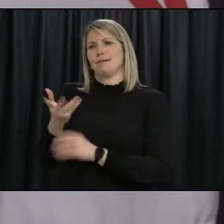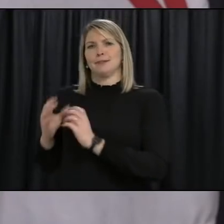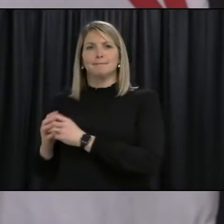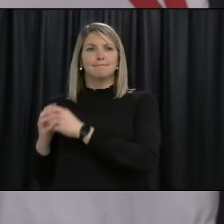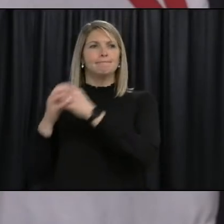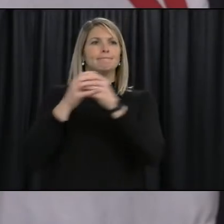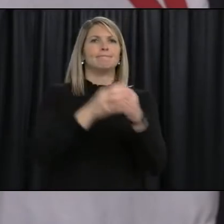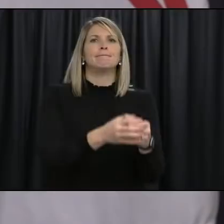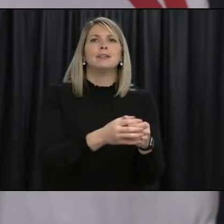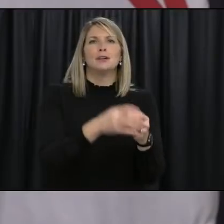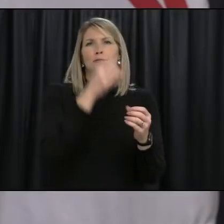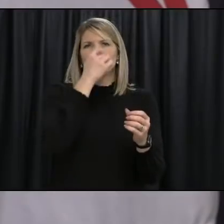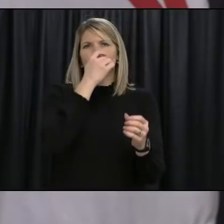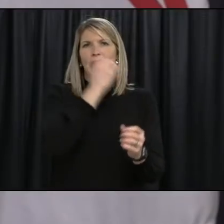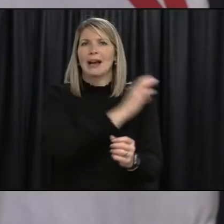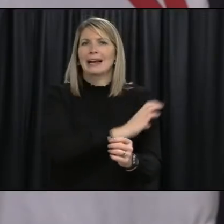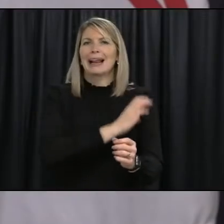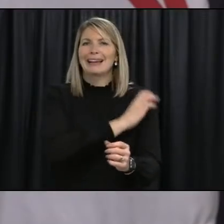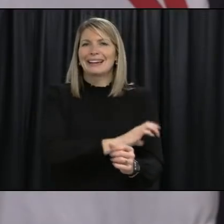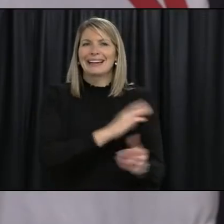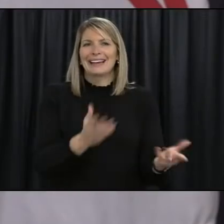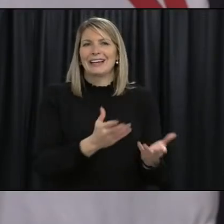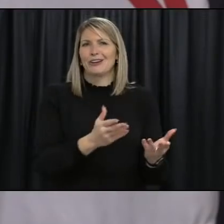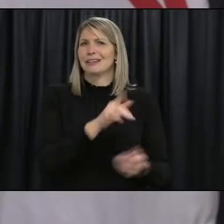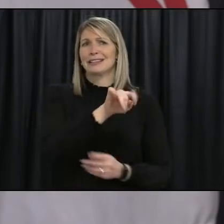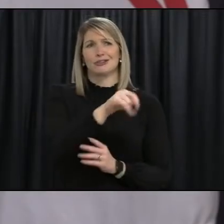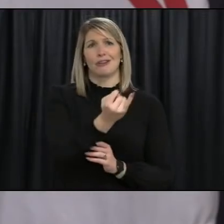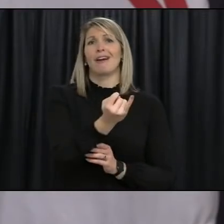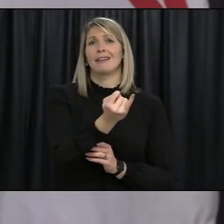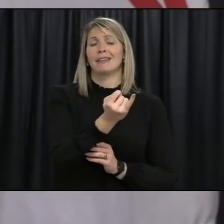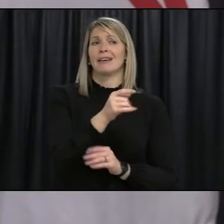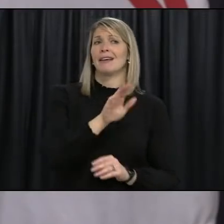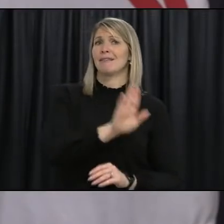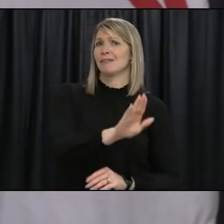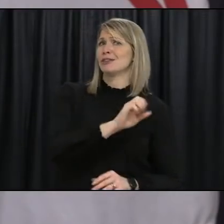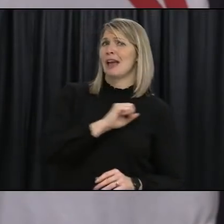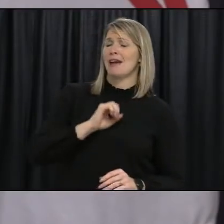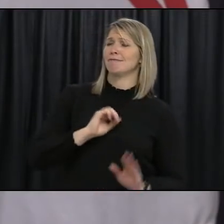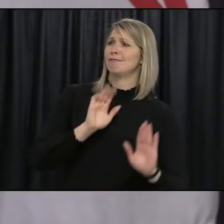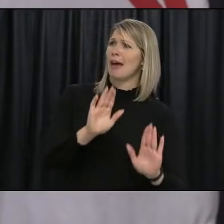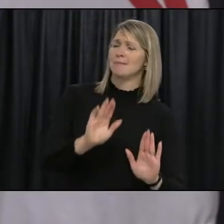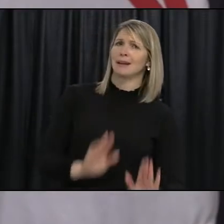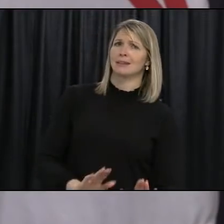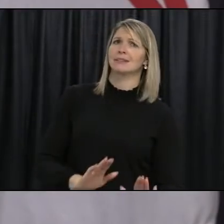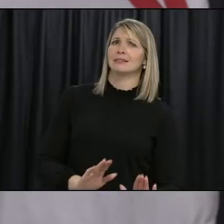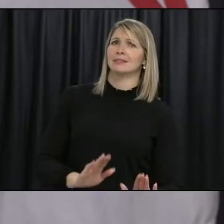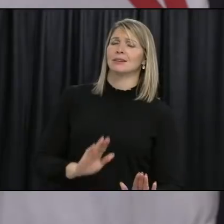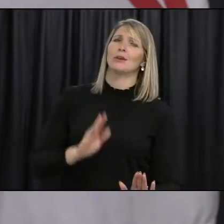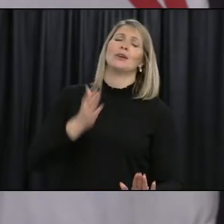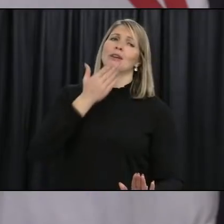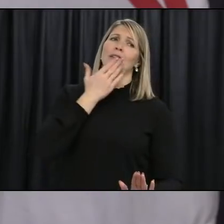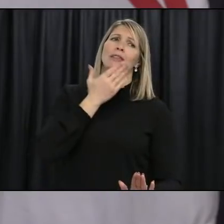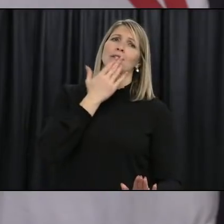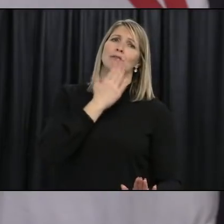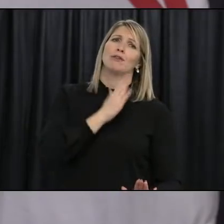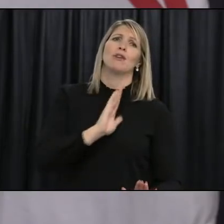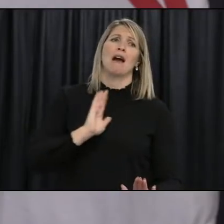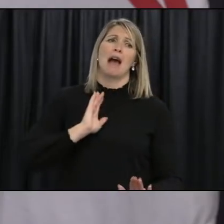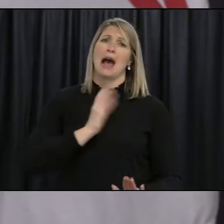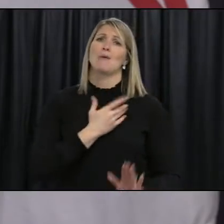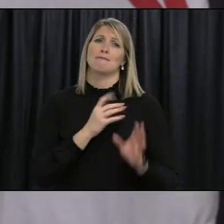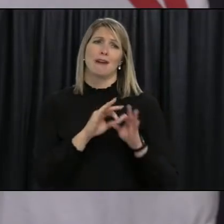John's, and it was great. The staff were fantastic. So thanks to all of them for making the experience a positive one for all of